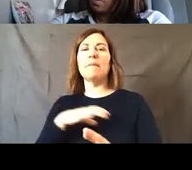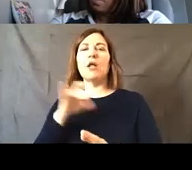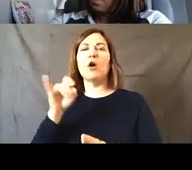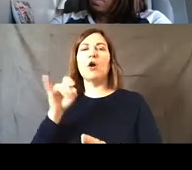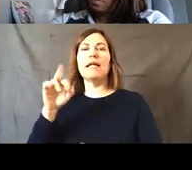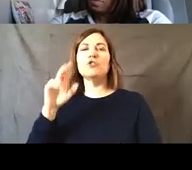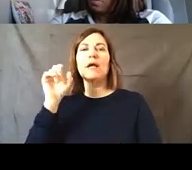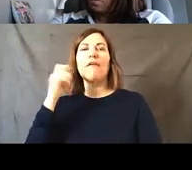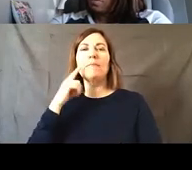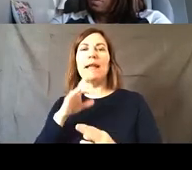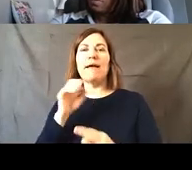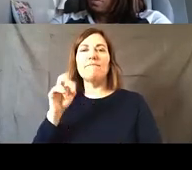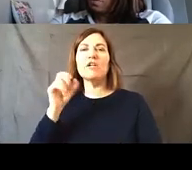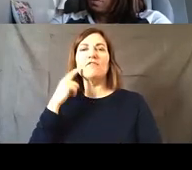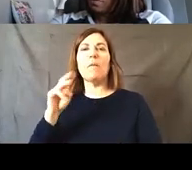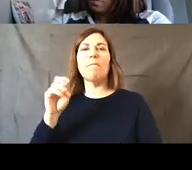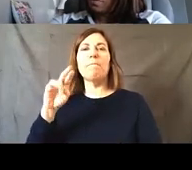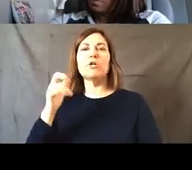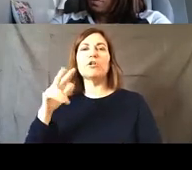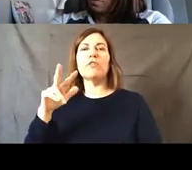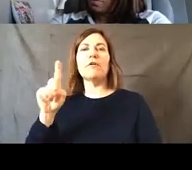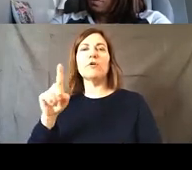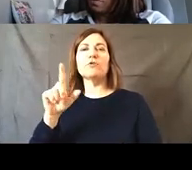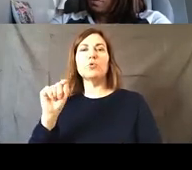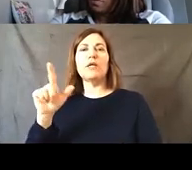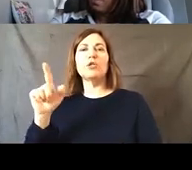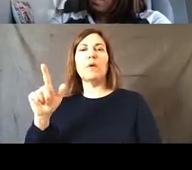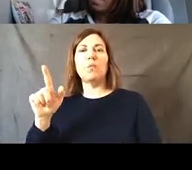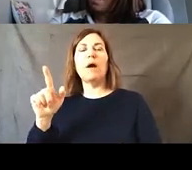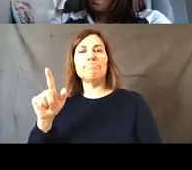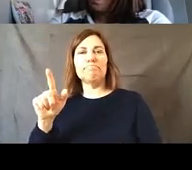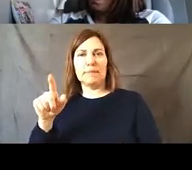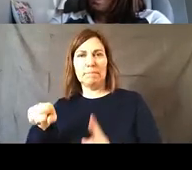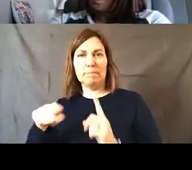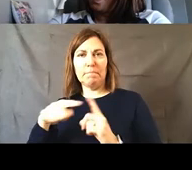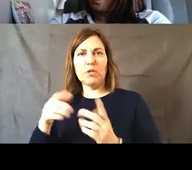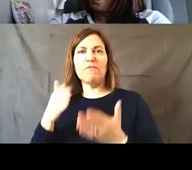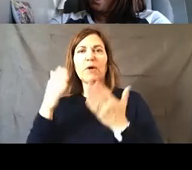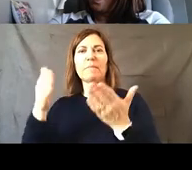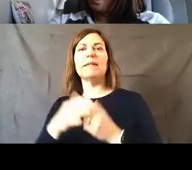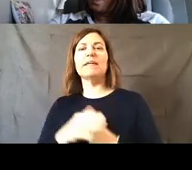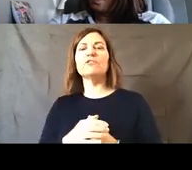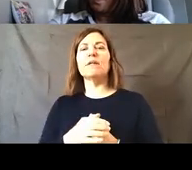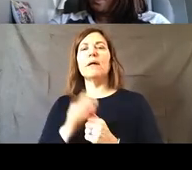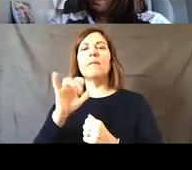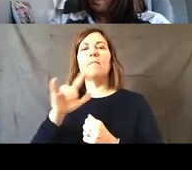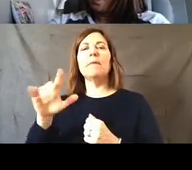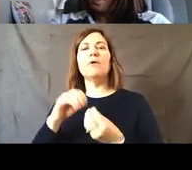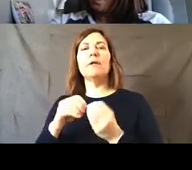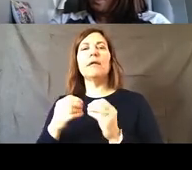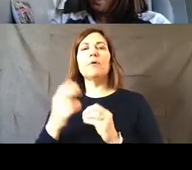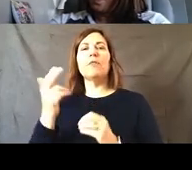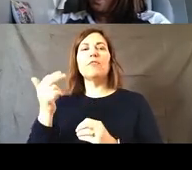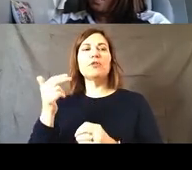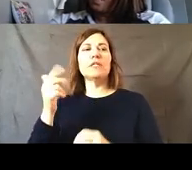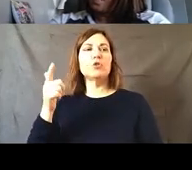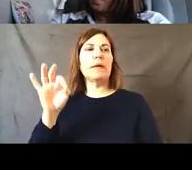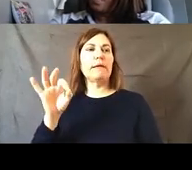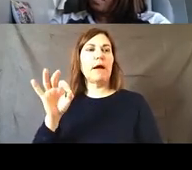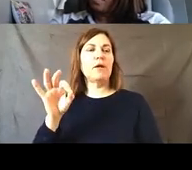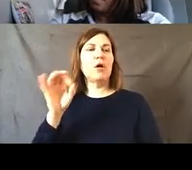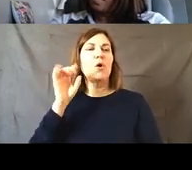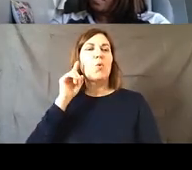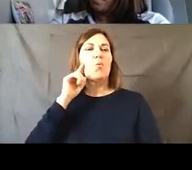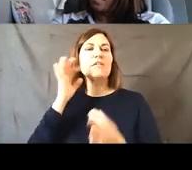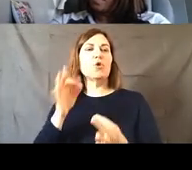for March 31st, 2021, with an affirmative recommendation. Bill Number 1329, Resolution Adopting